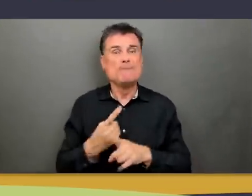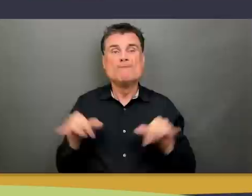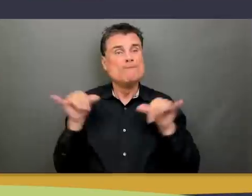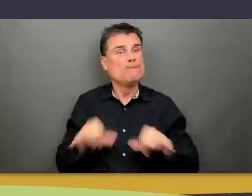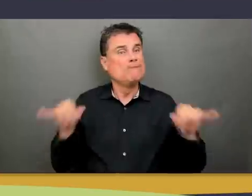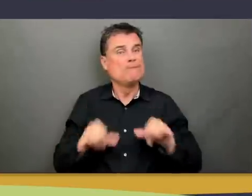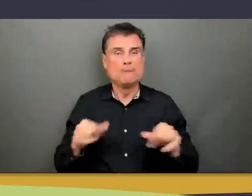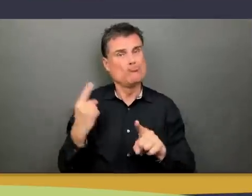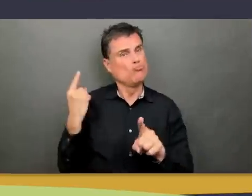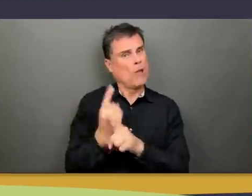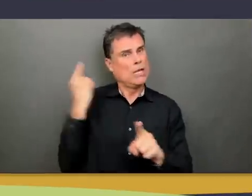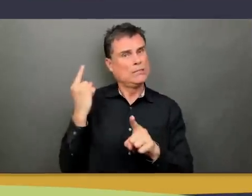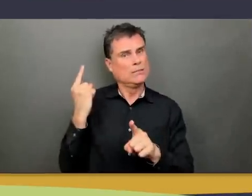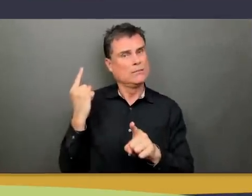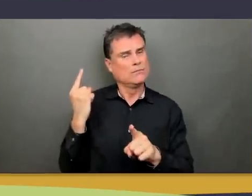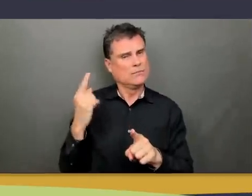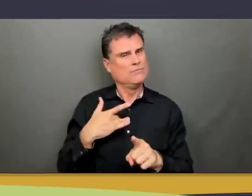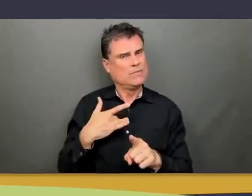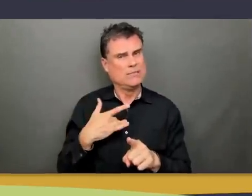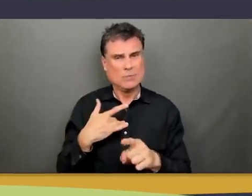to include more women